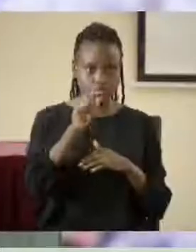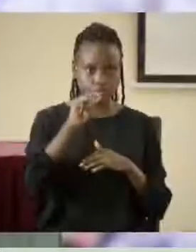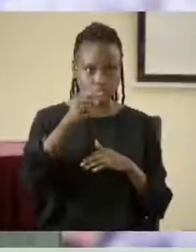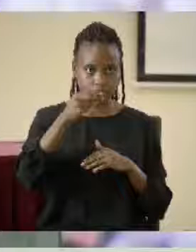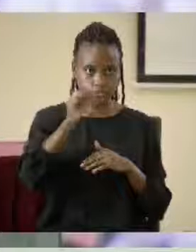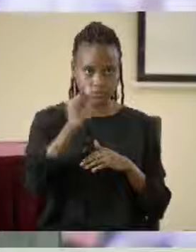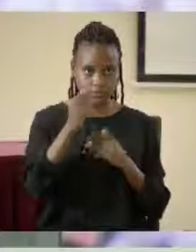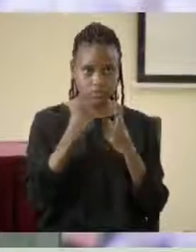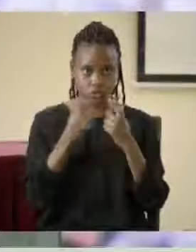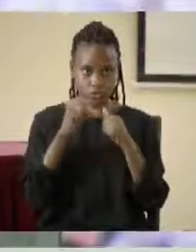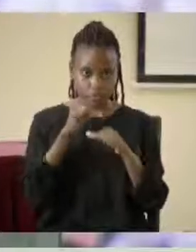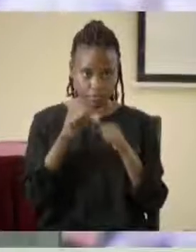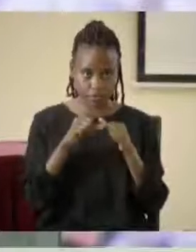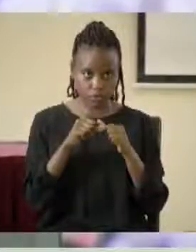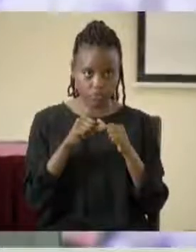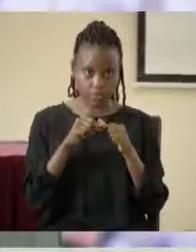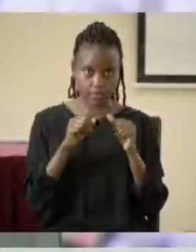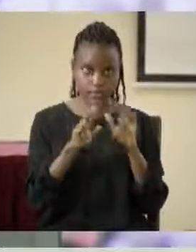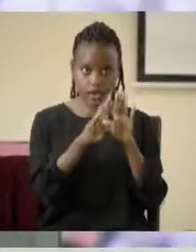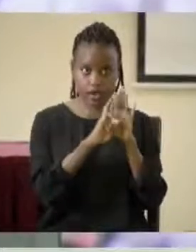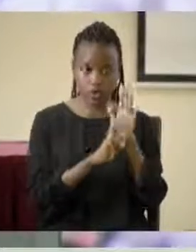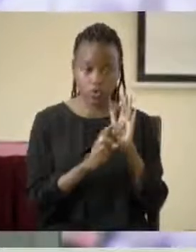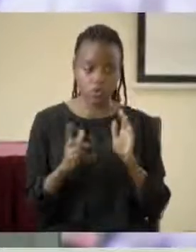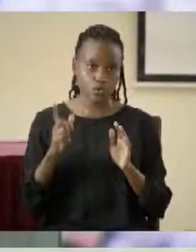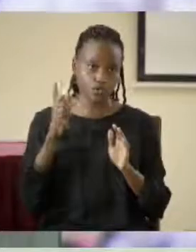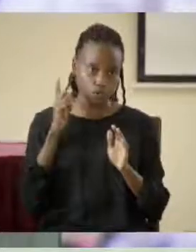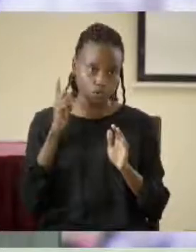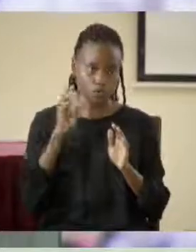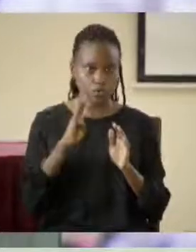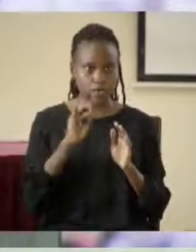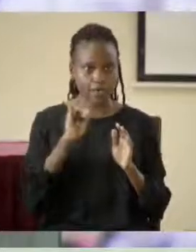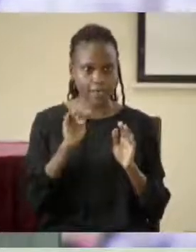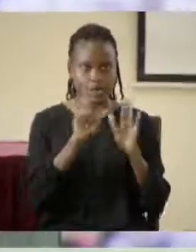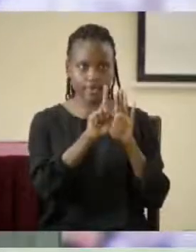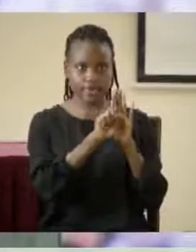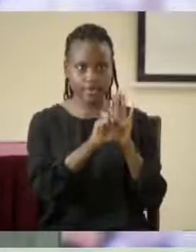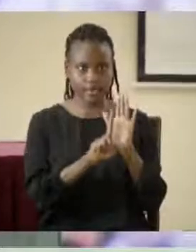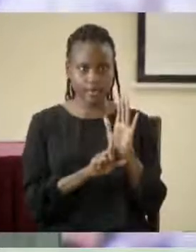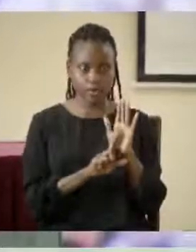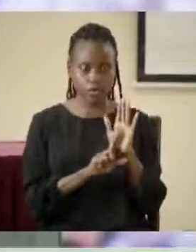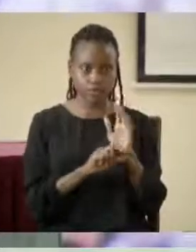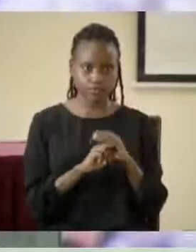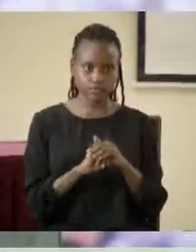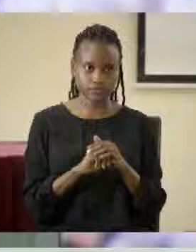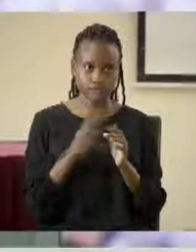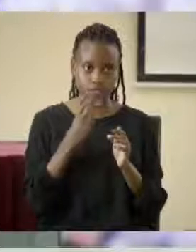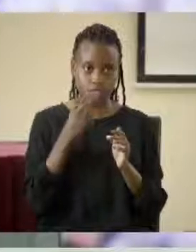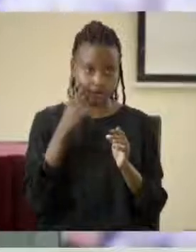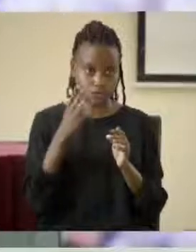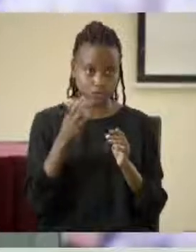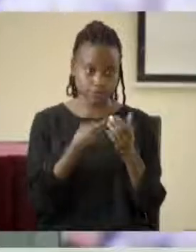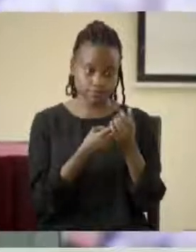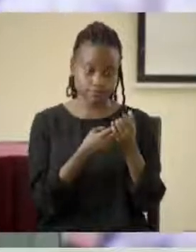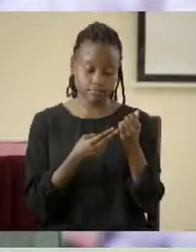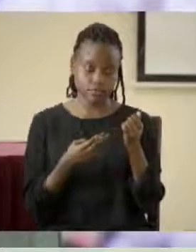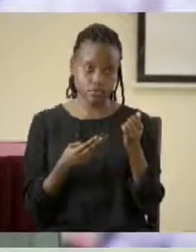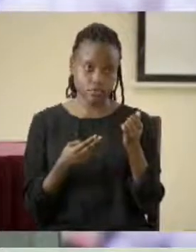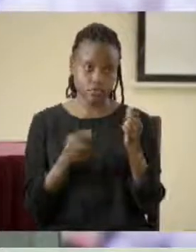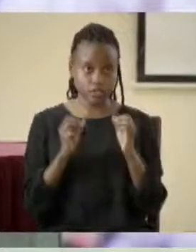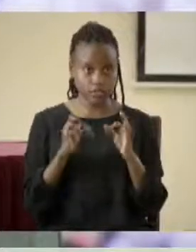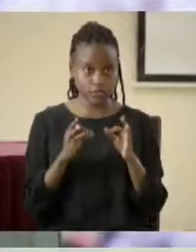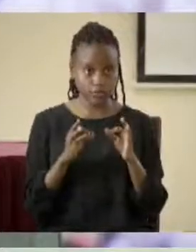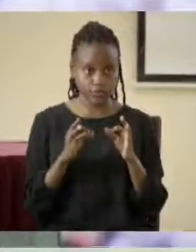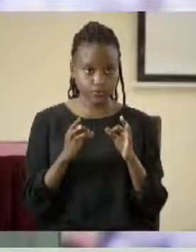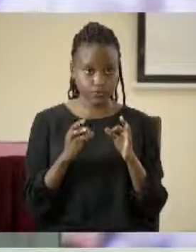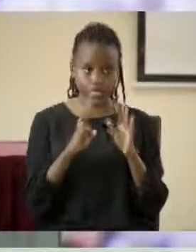about the rule of law or the rule by law. And you see, both, whether you're